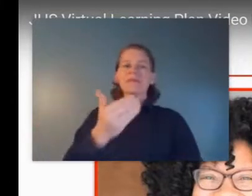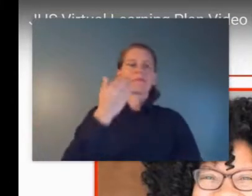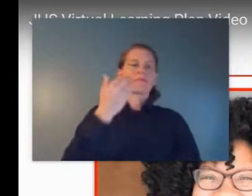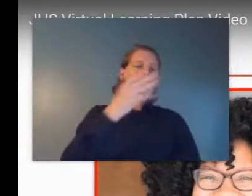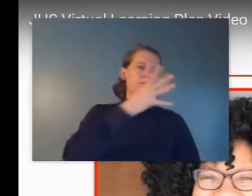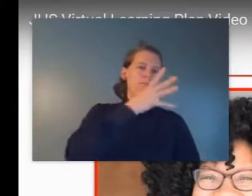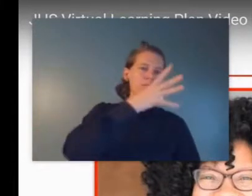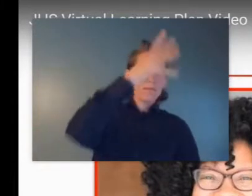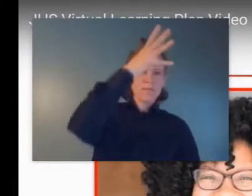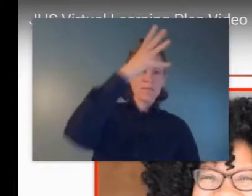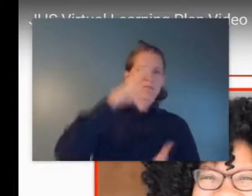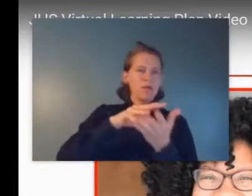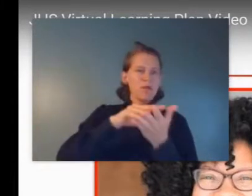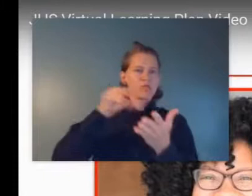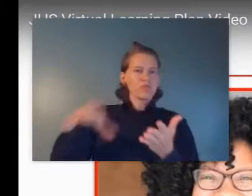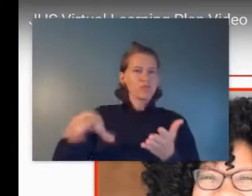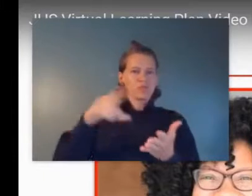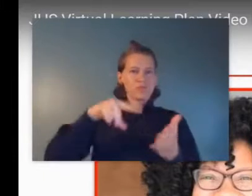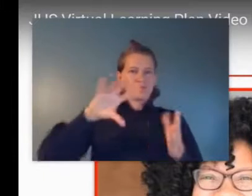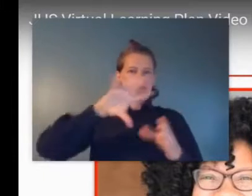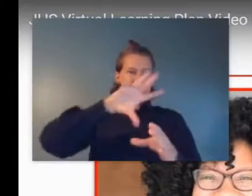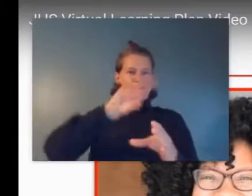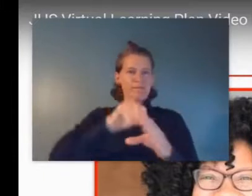participated in our focus group.